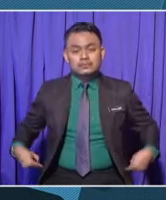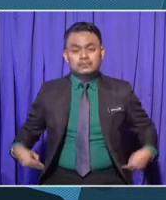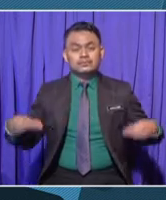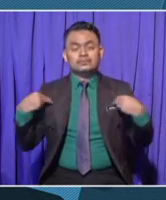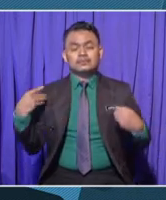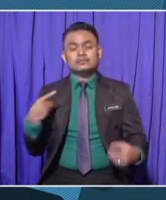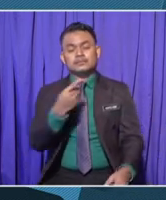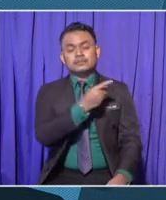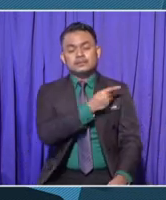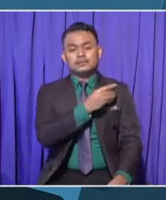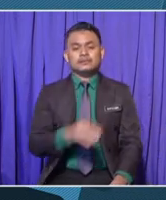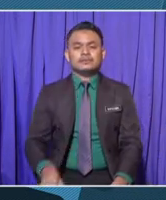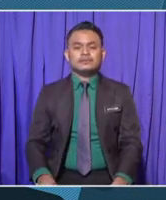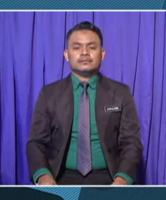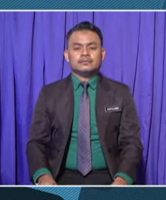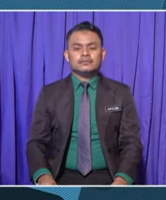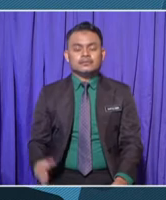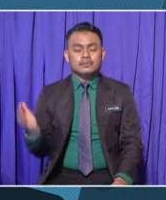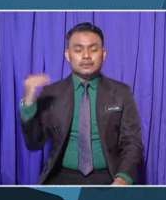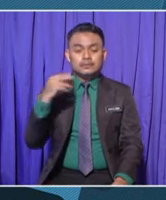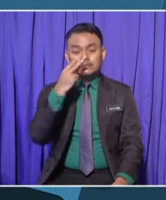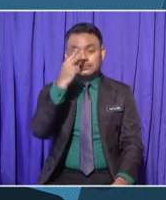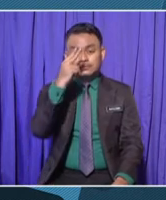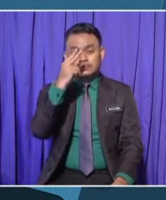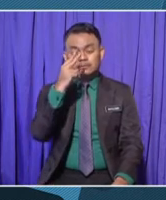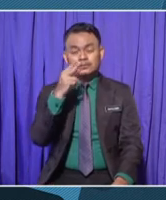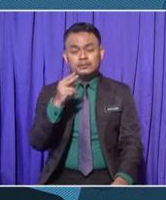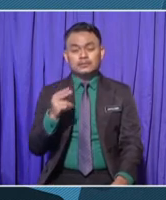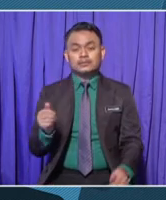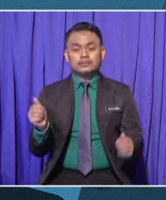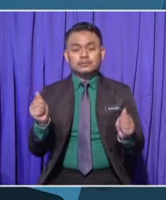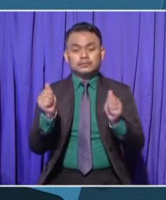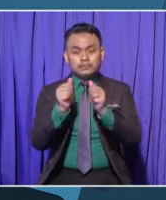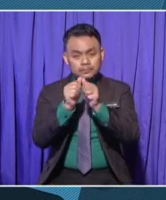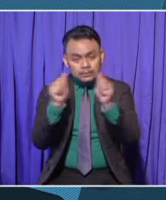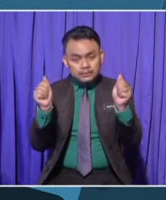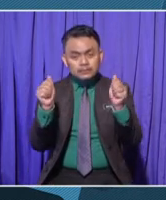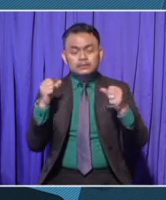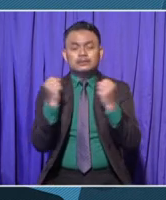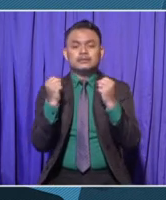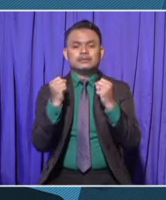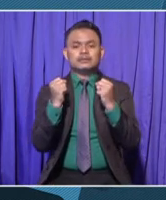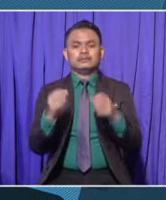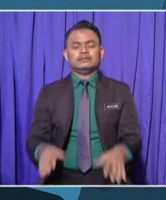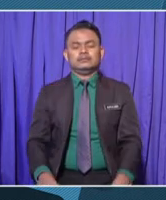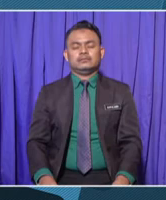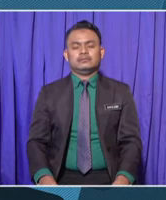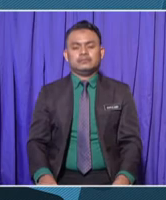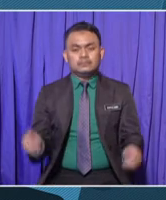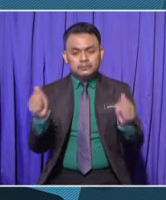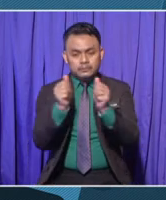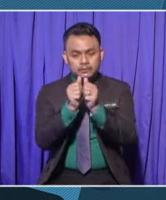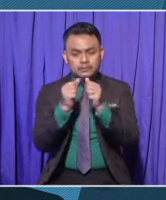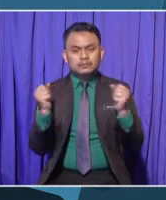Let's look at the refrigerator. The refrigerator door is quite tight